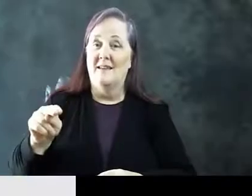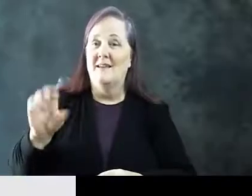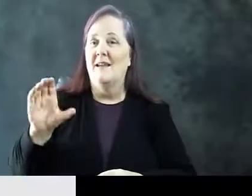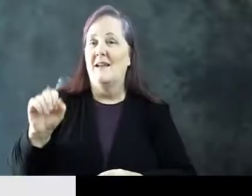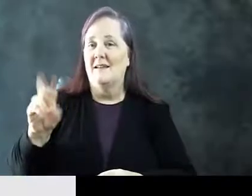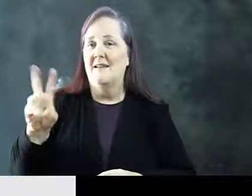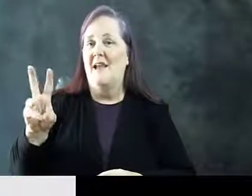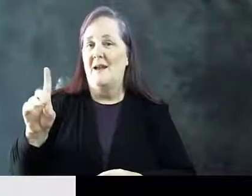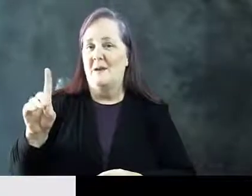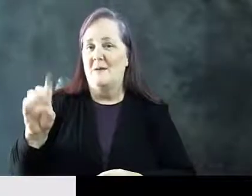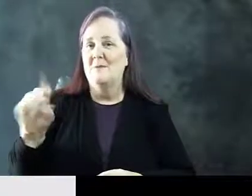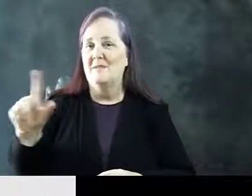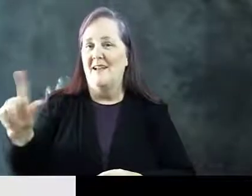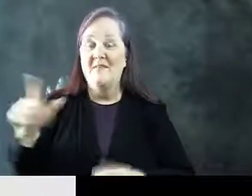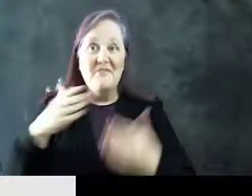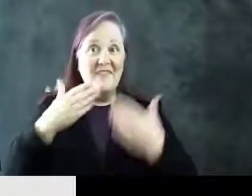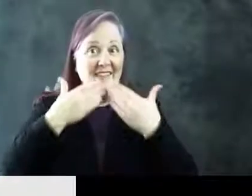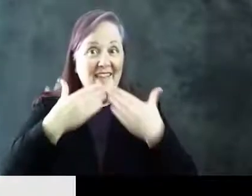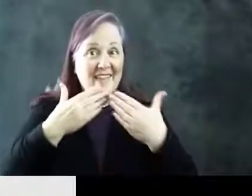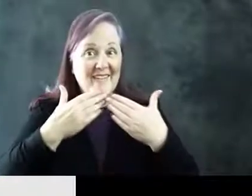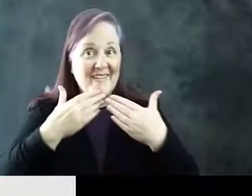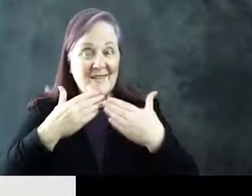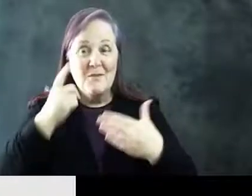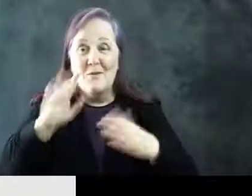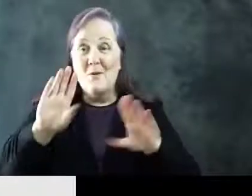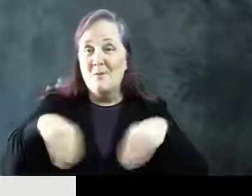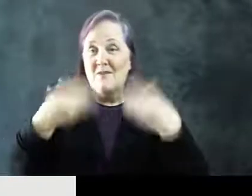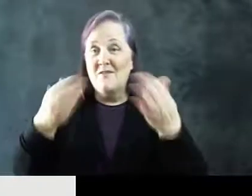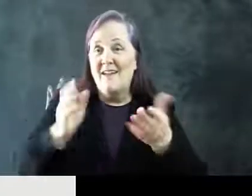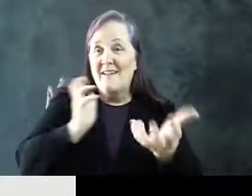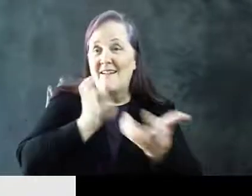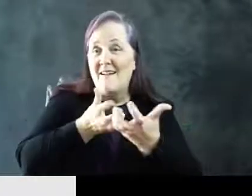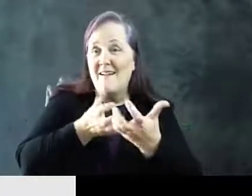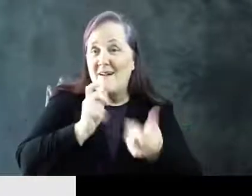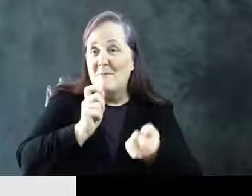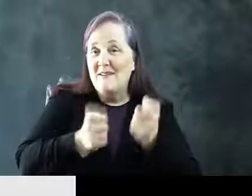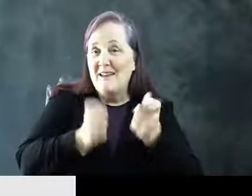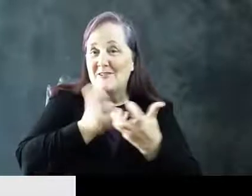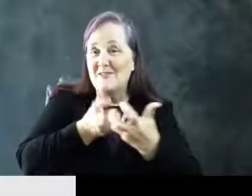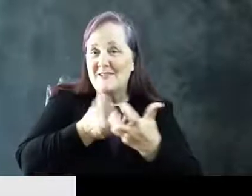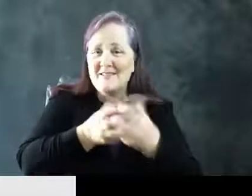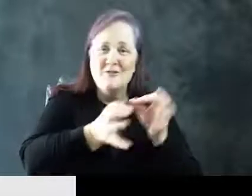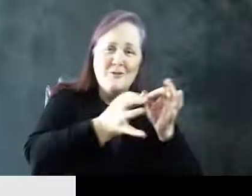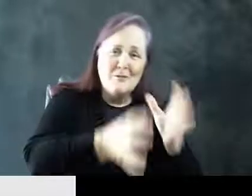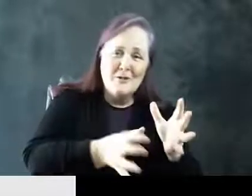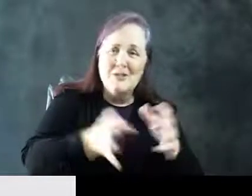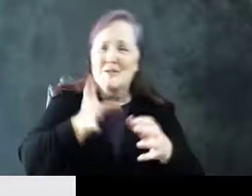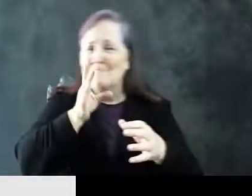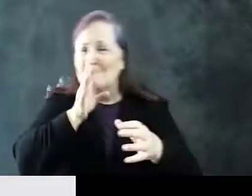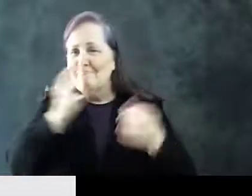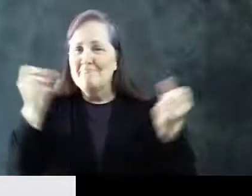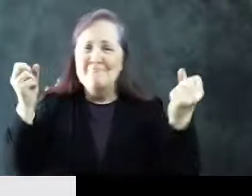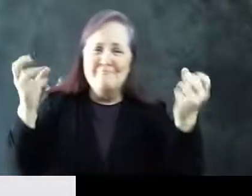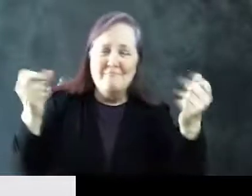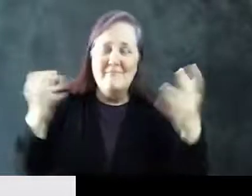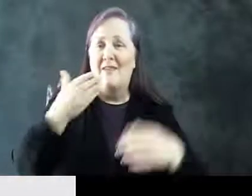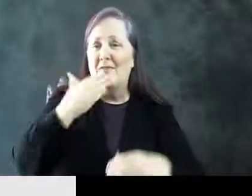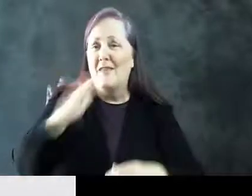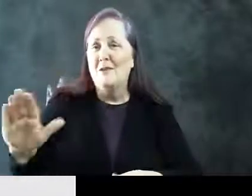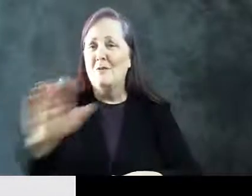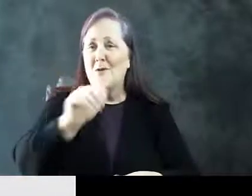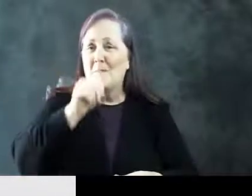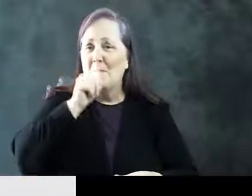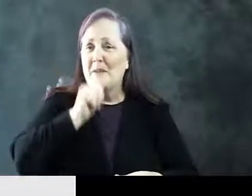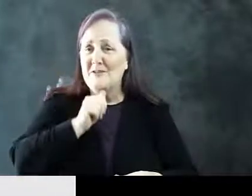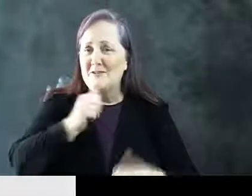Thank you, Catherine, and thank you everyone who's providing accommodations today and all of you who joined for your patience as we got set up.